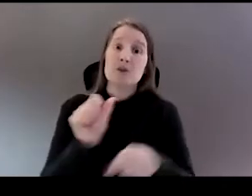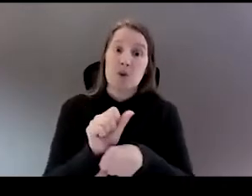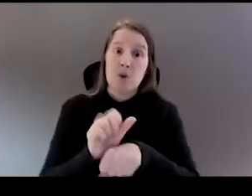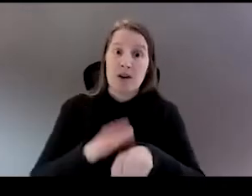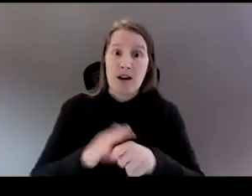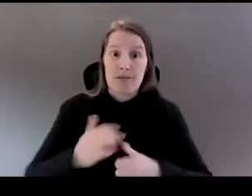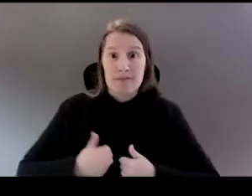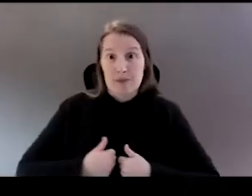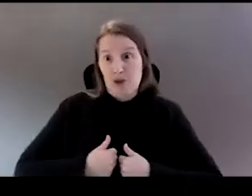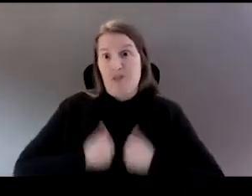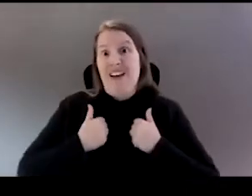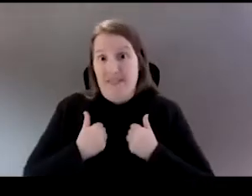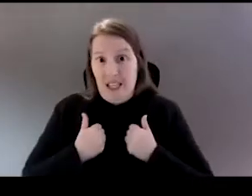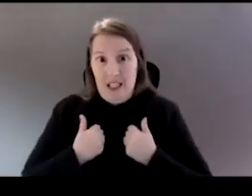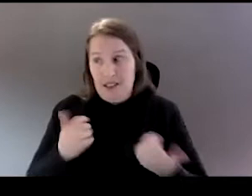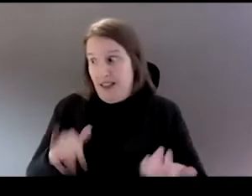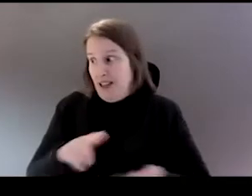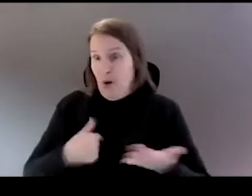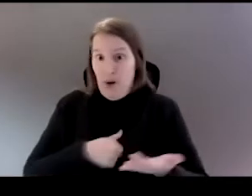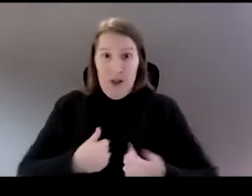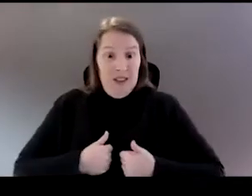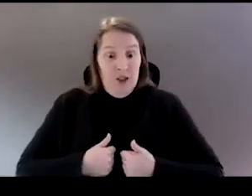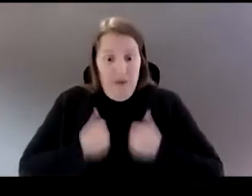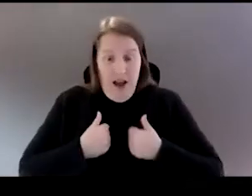doing, COVID, I think really